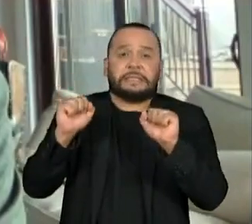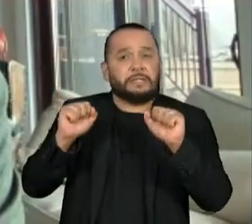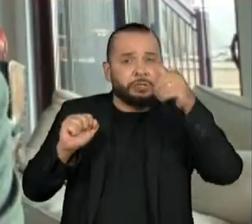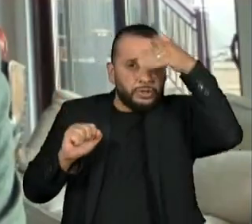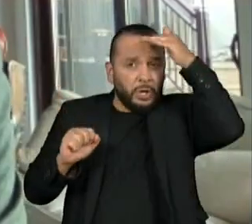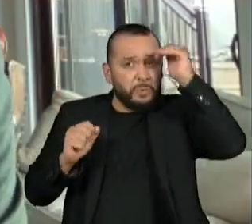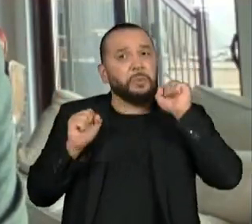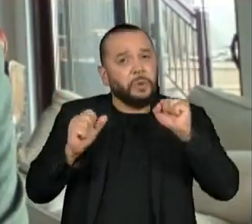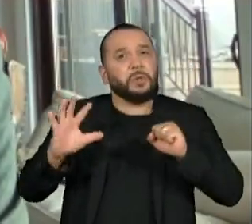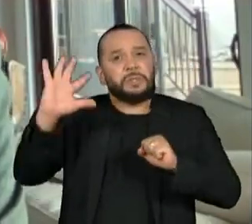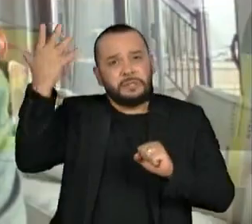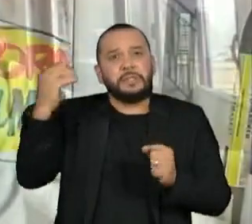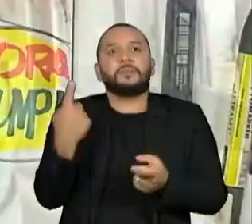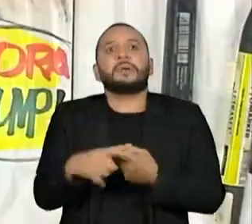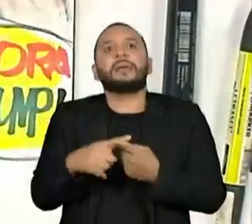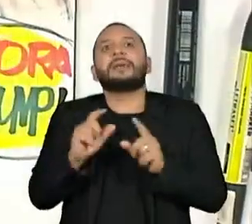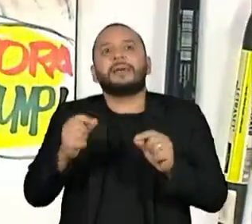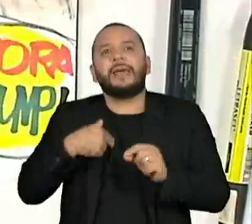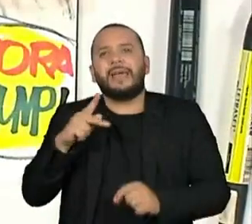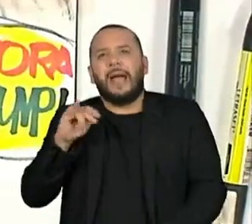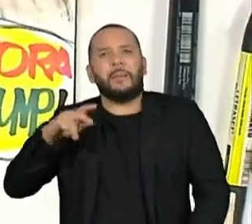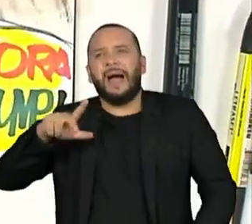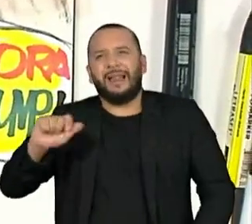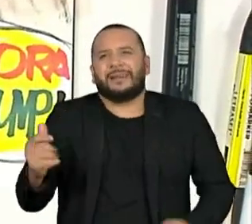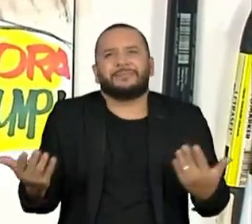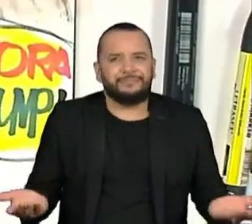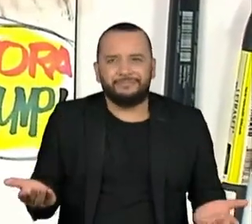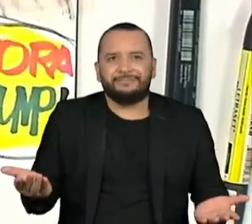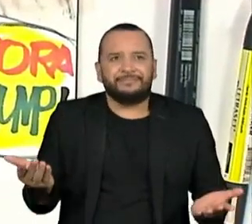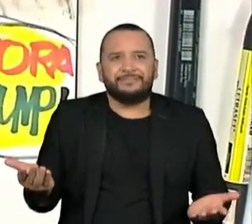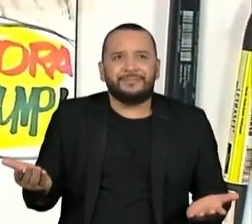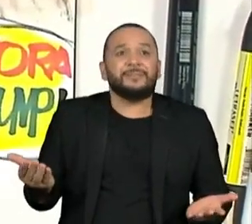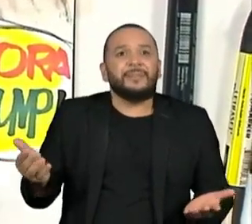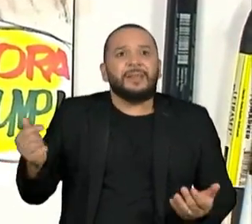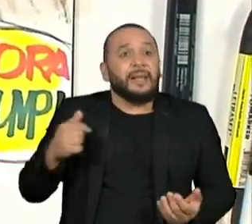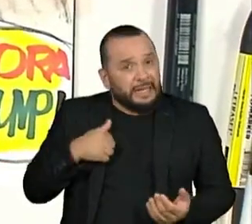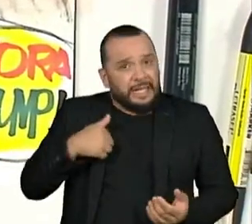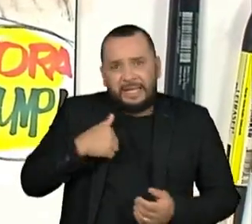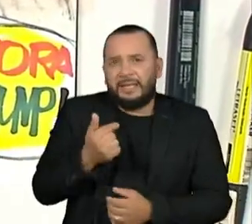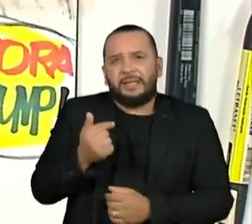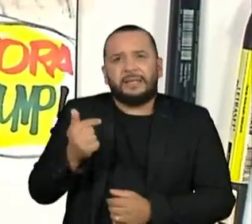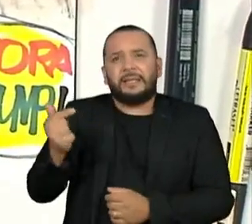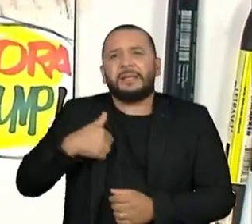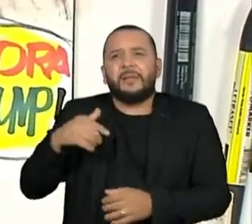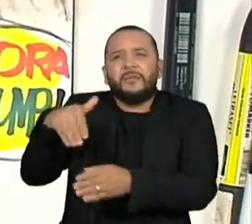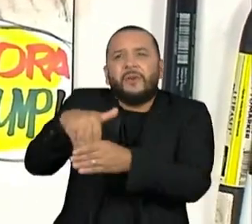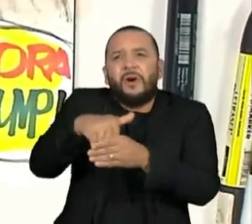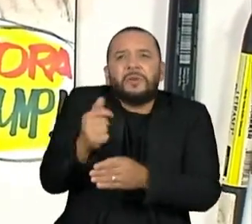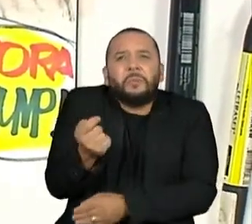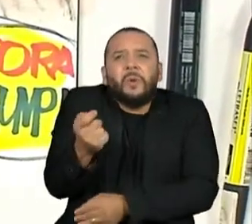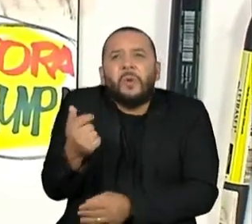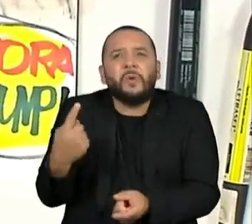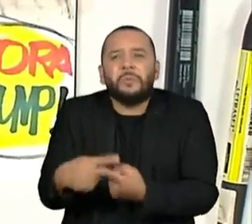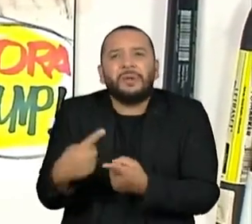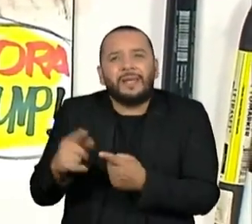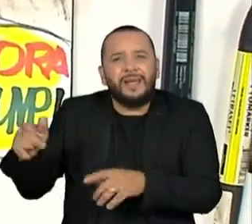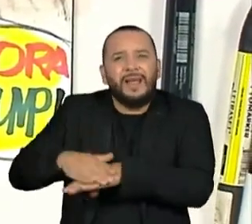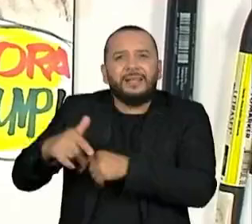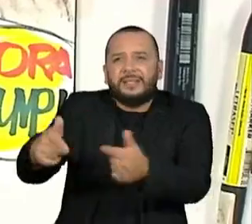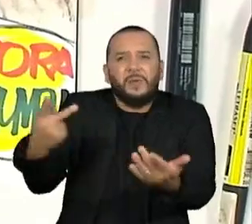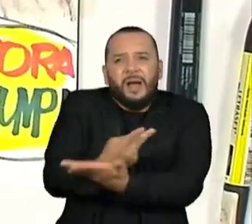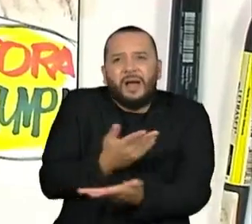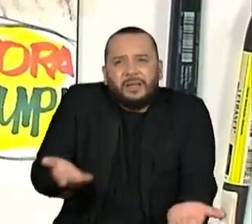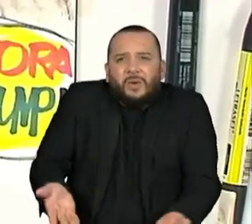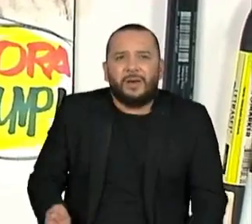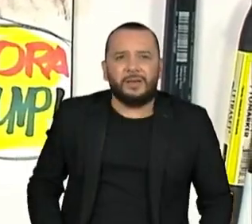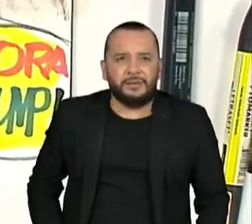against him? Kamala Harris? He'll destroy her. There won't even be a close margin the way things are going. So my sense is